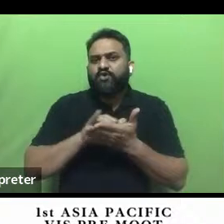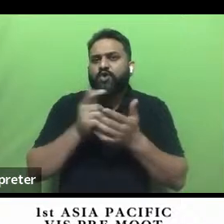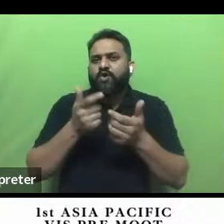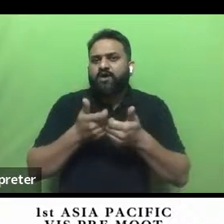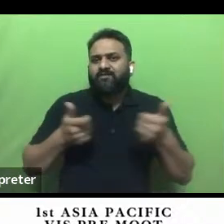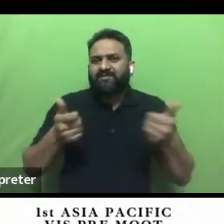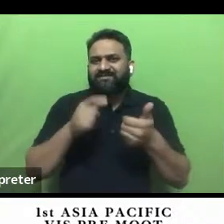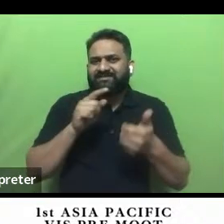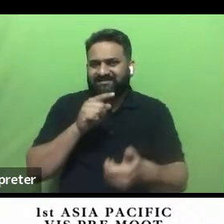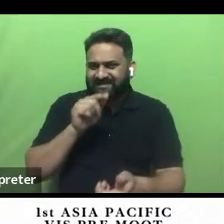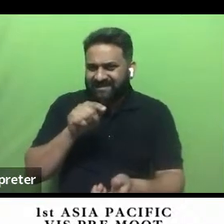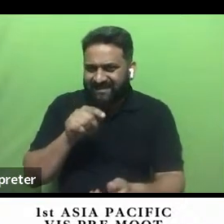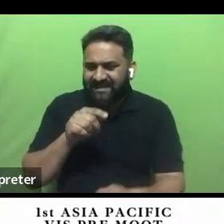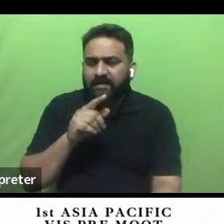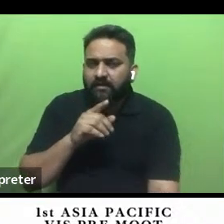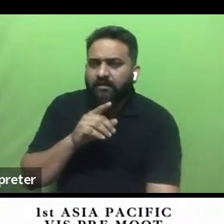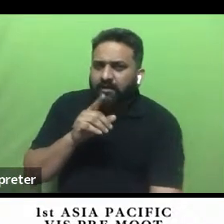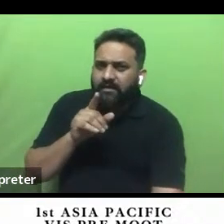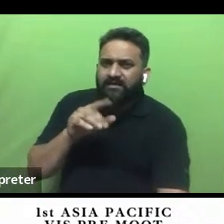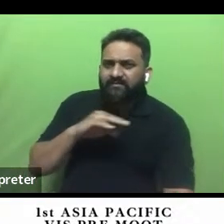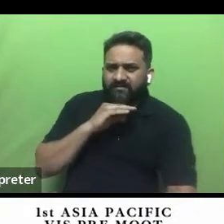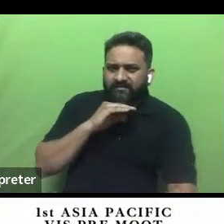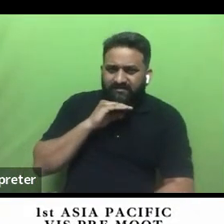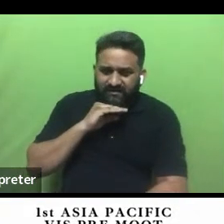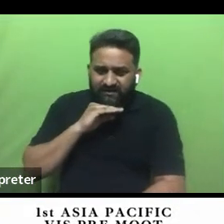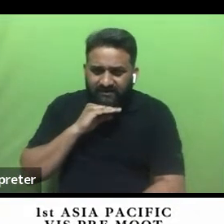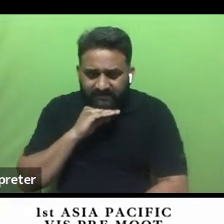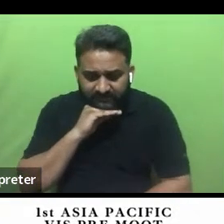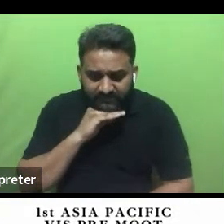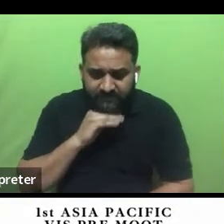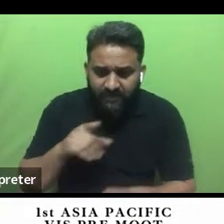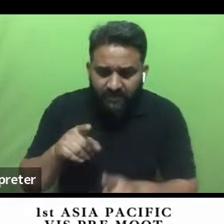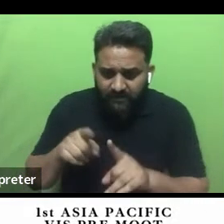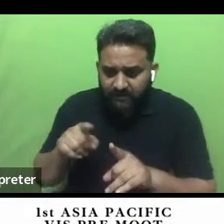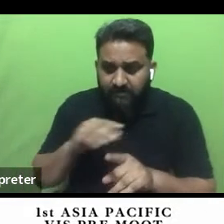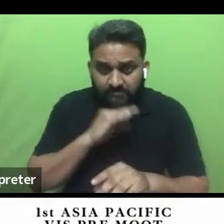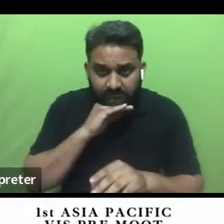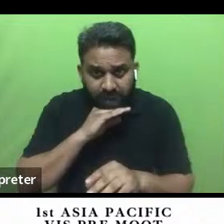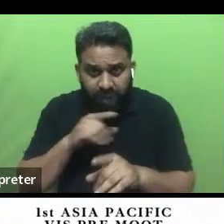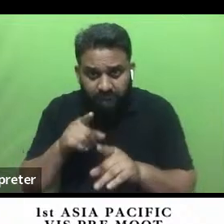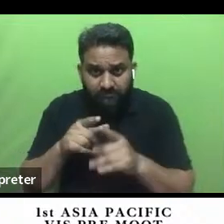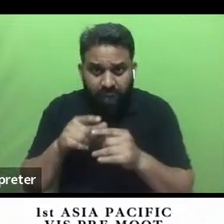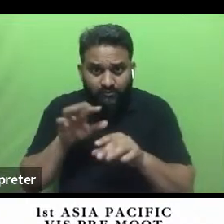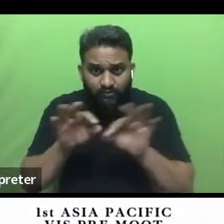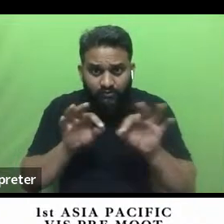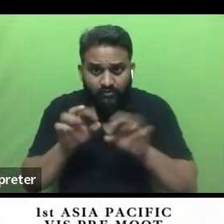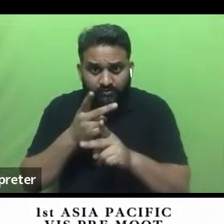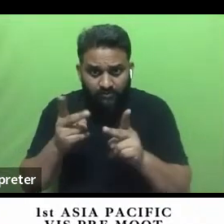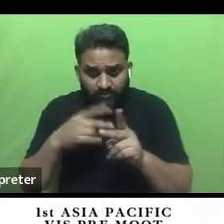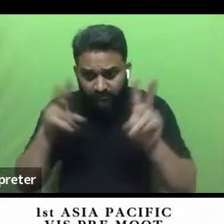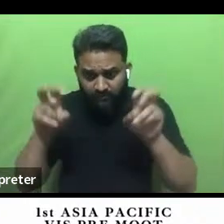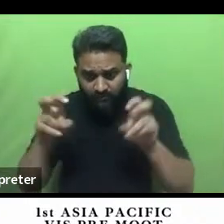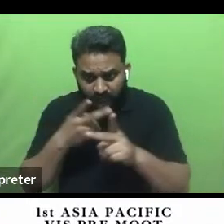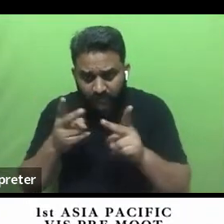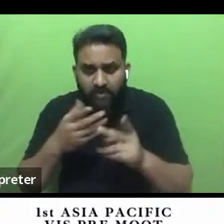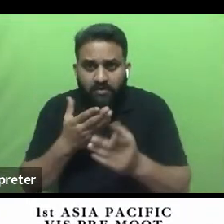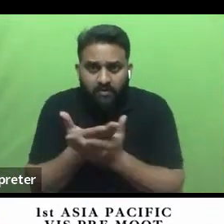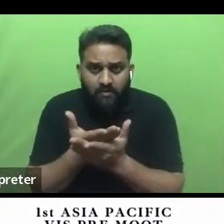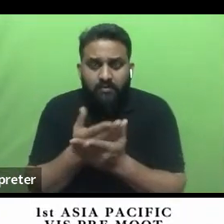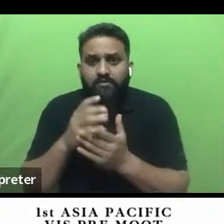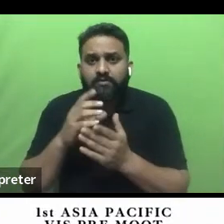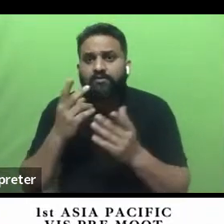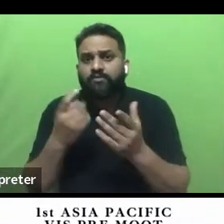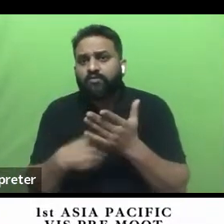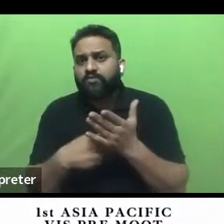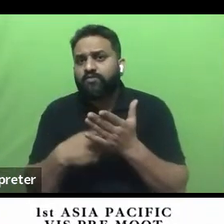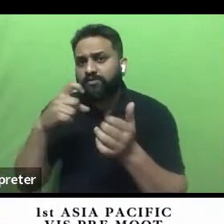is satisfied. There is indication that the parties made a choice of law to subject their arbitration clause to,